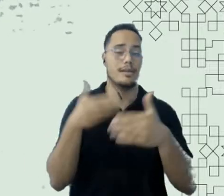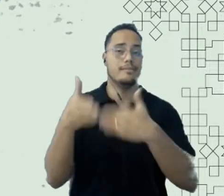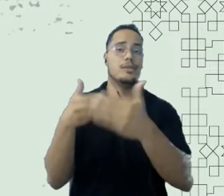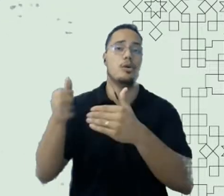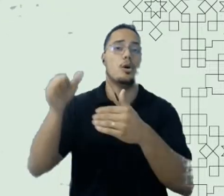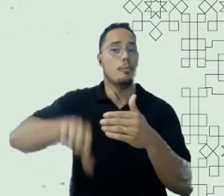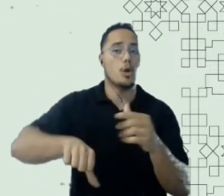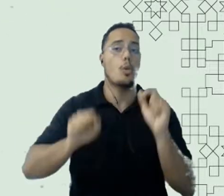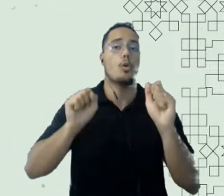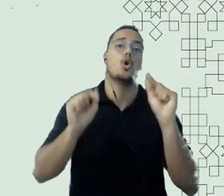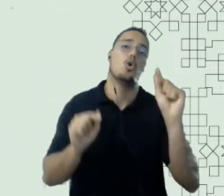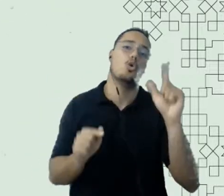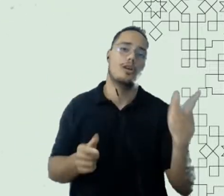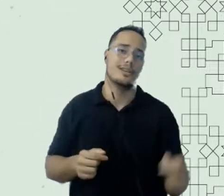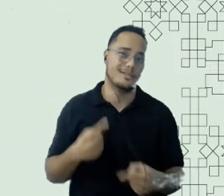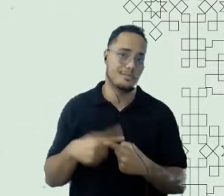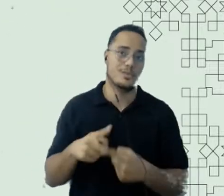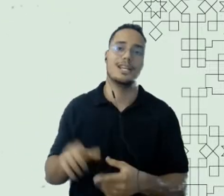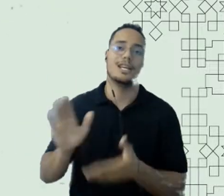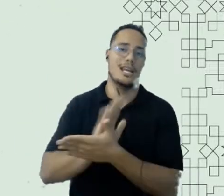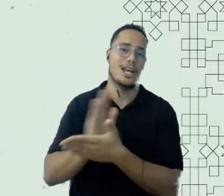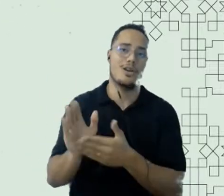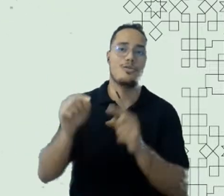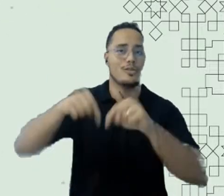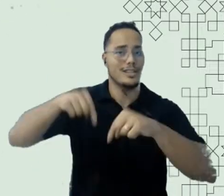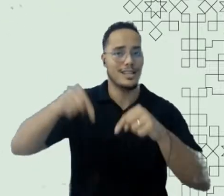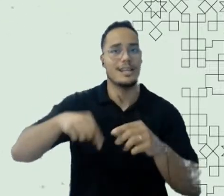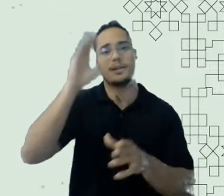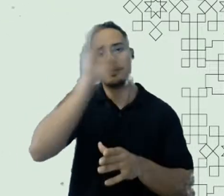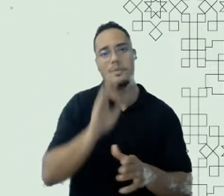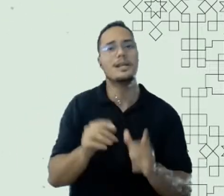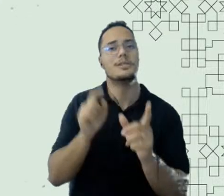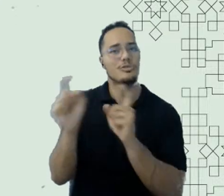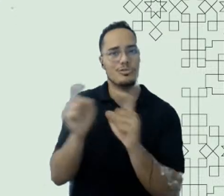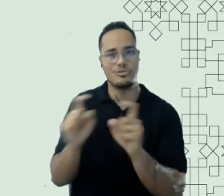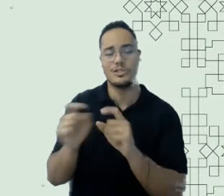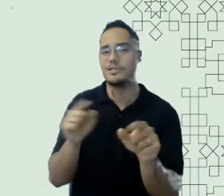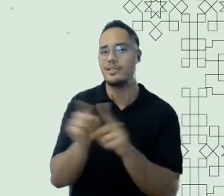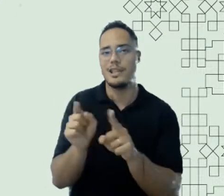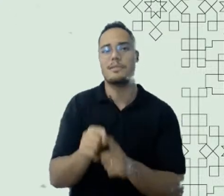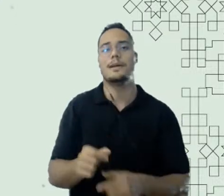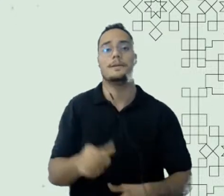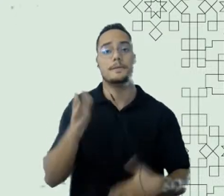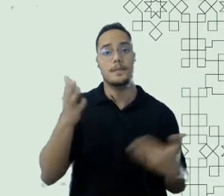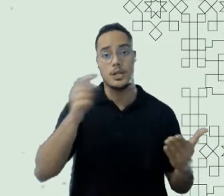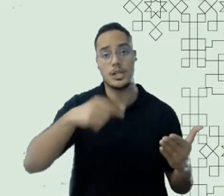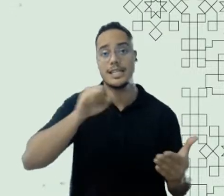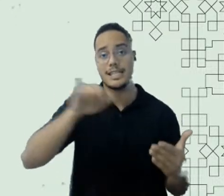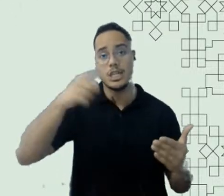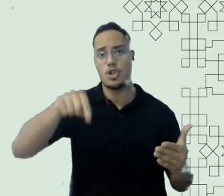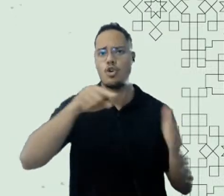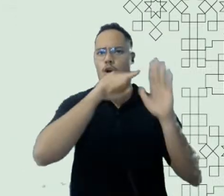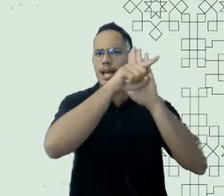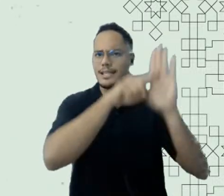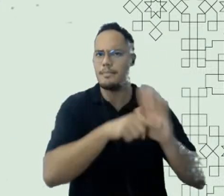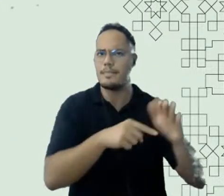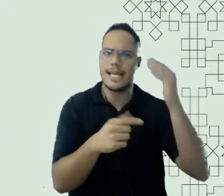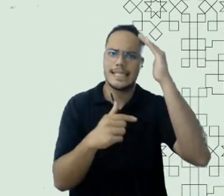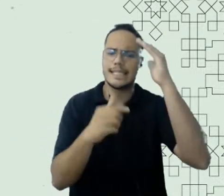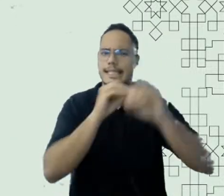in Brazil. So if we understand better, and that's why I thank you so much for your